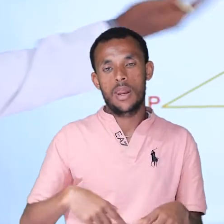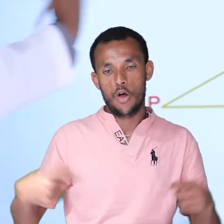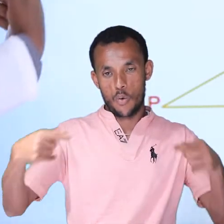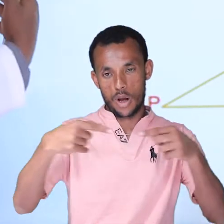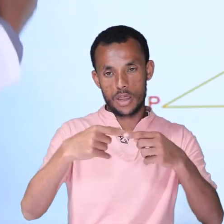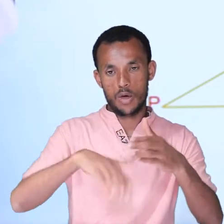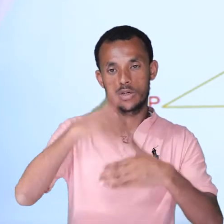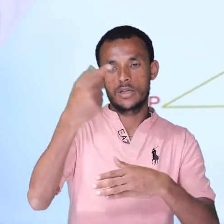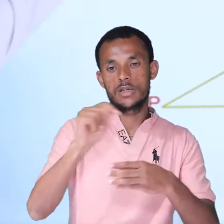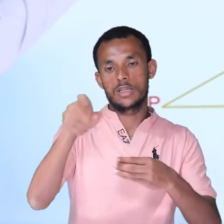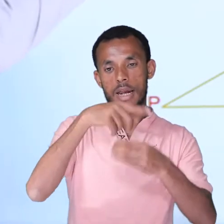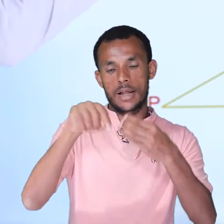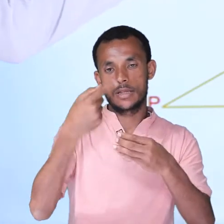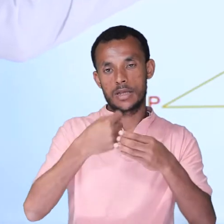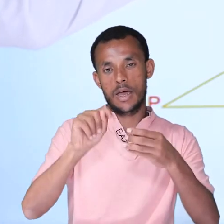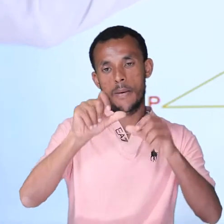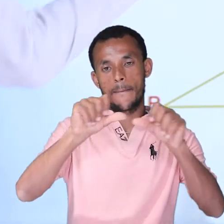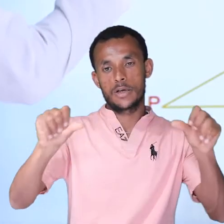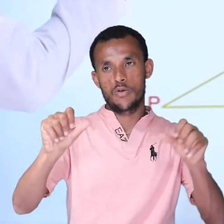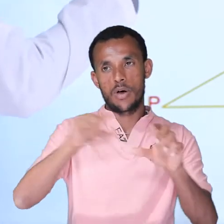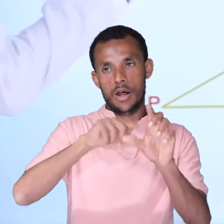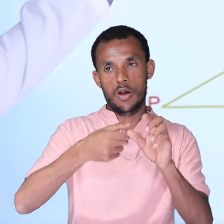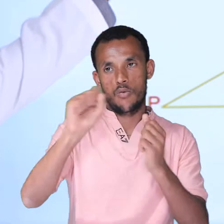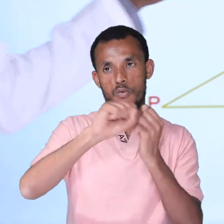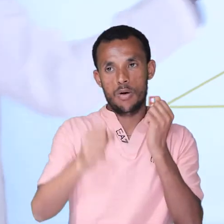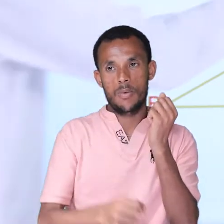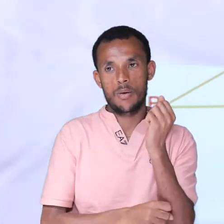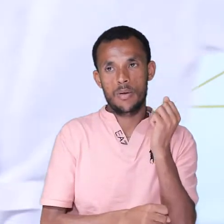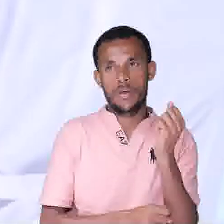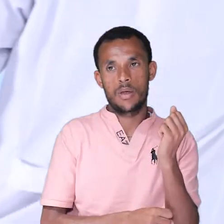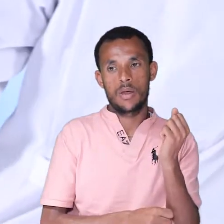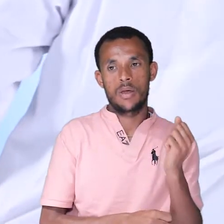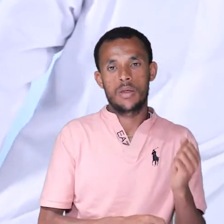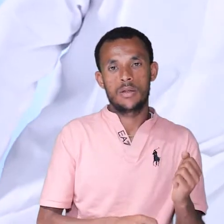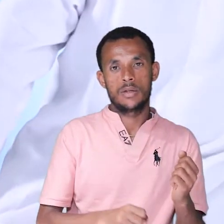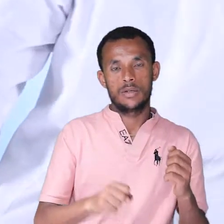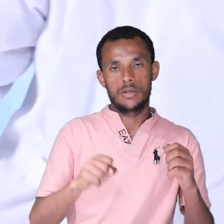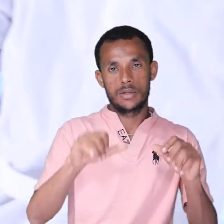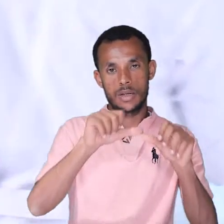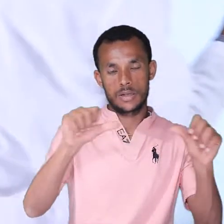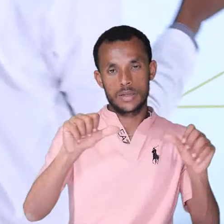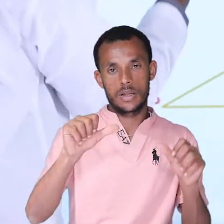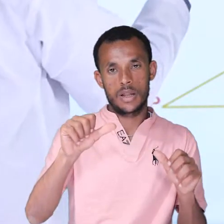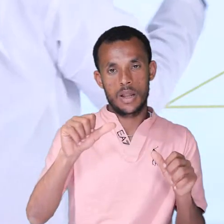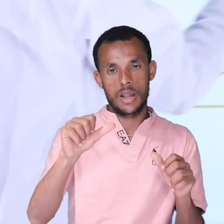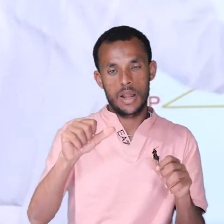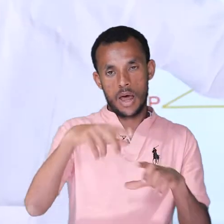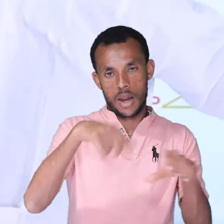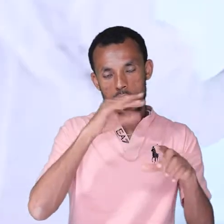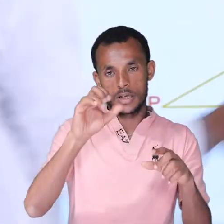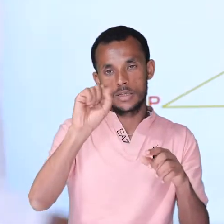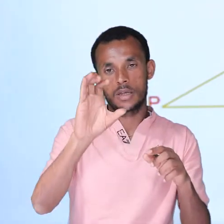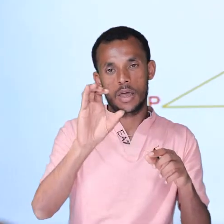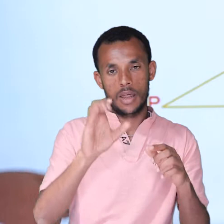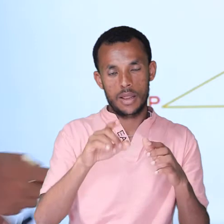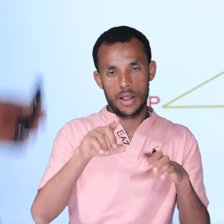connected outside a circle. The measure of an angle formed by here tangent line and secant line drawn